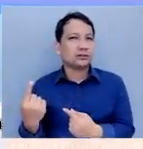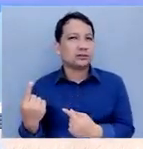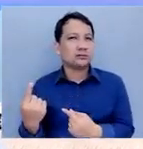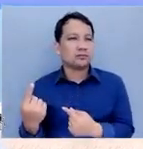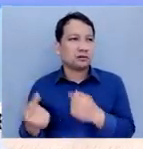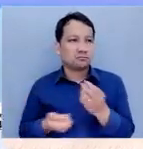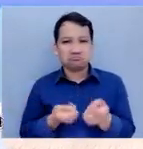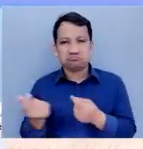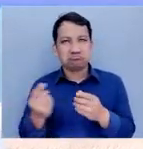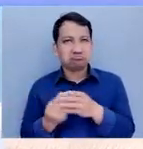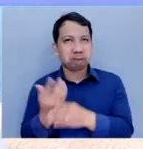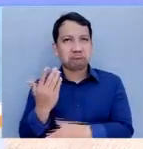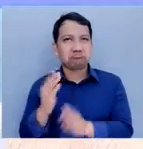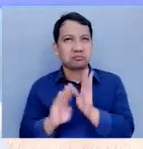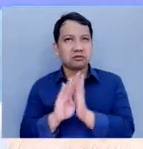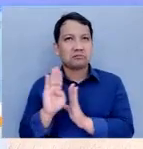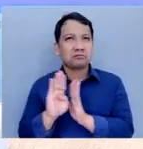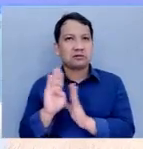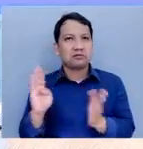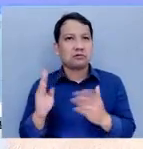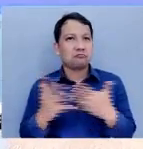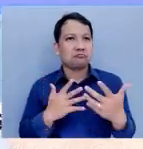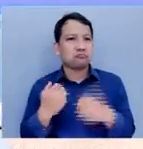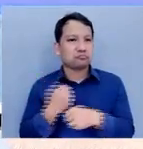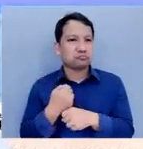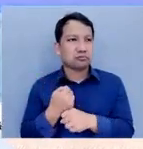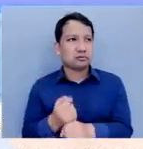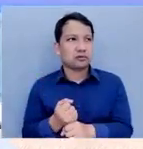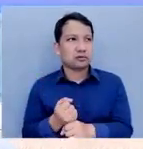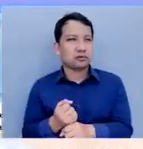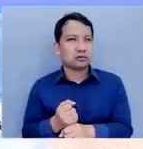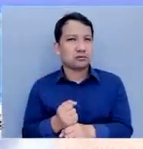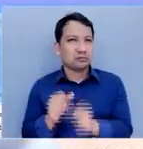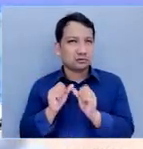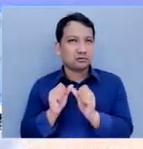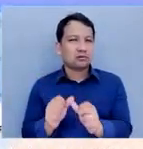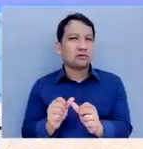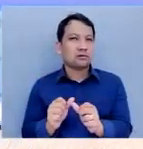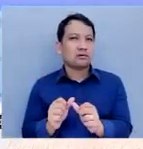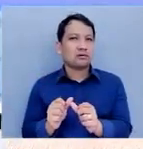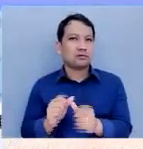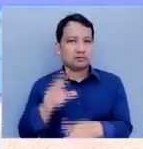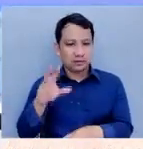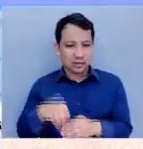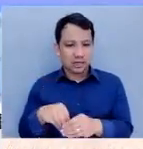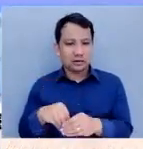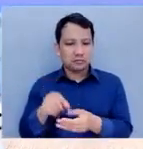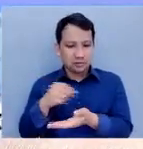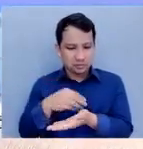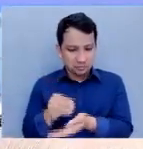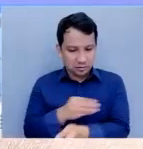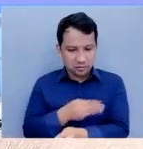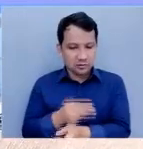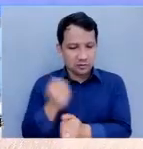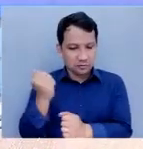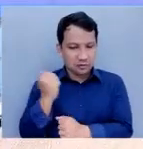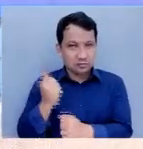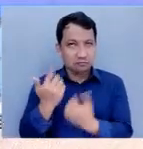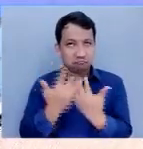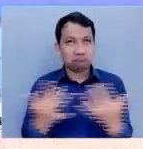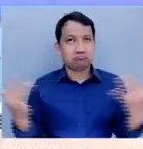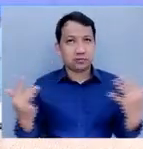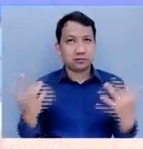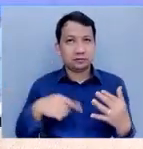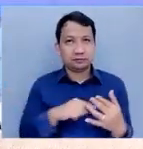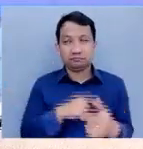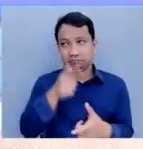you grow, you evolve, and we're able to just sustain it and put that into the music. And hopefully the audience, you know, they